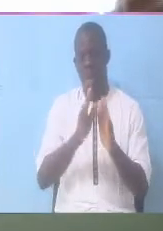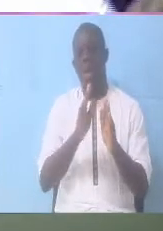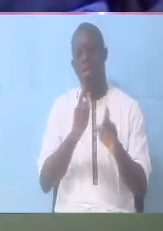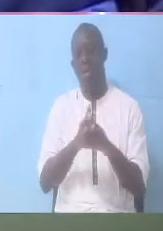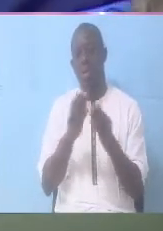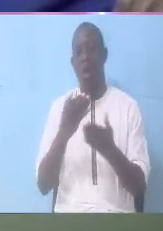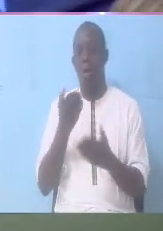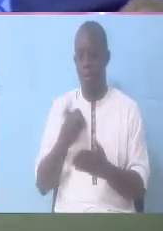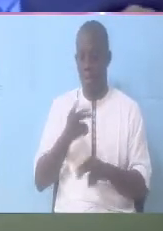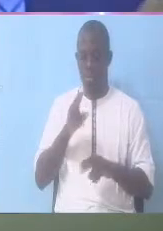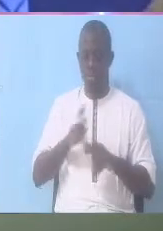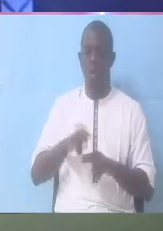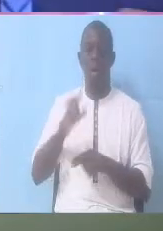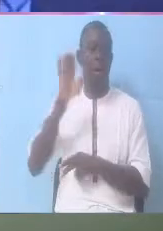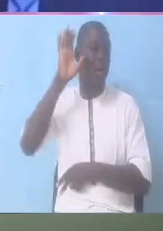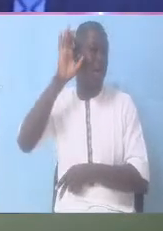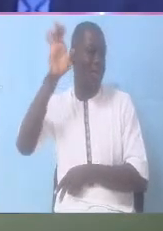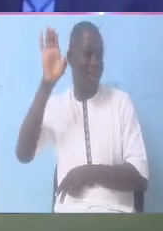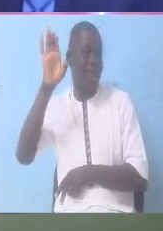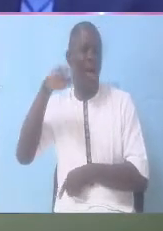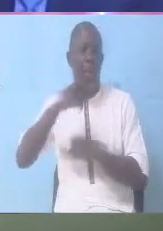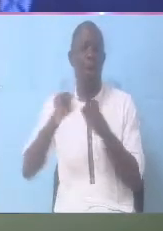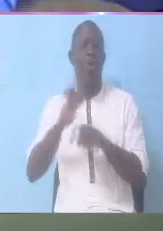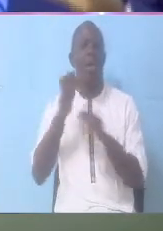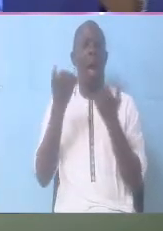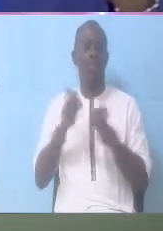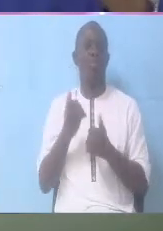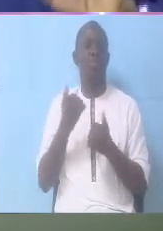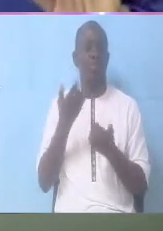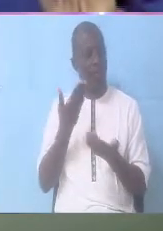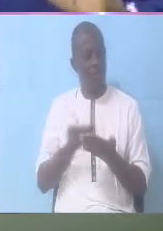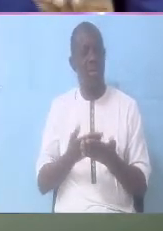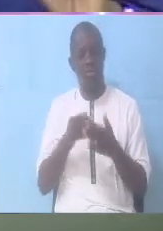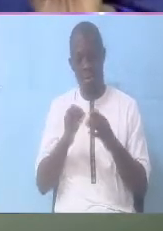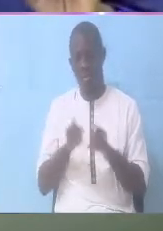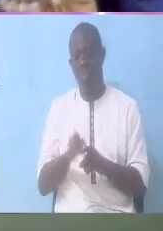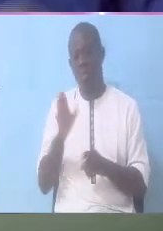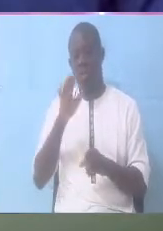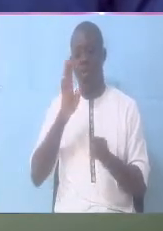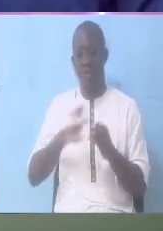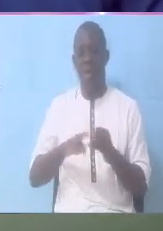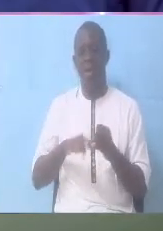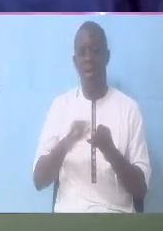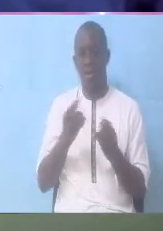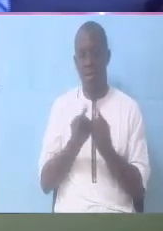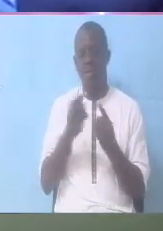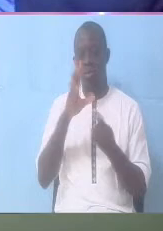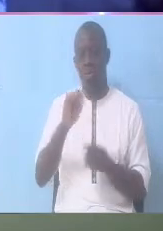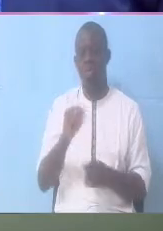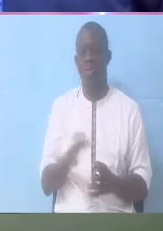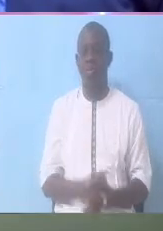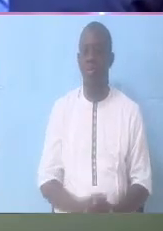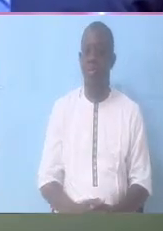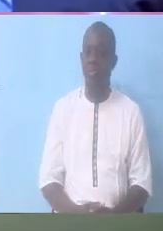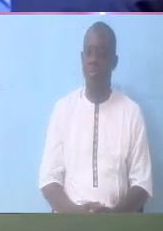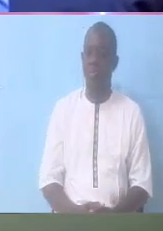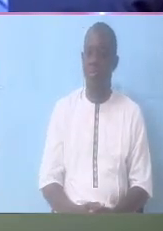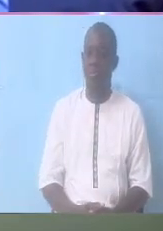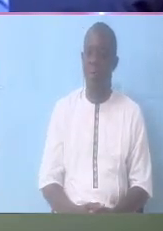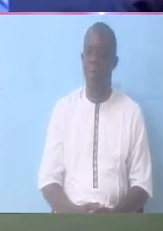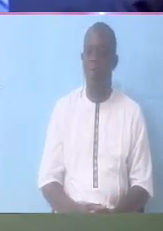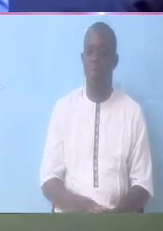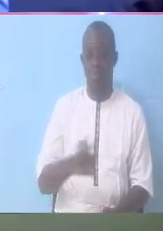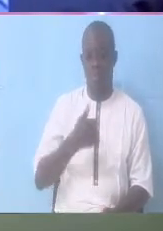conclusion. So let us move. Yes. So I called. Yes. I went up and tried to